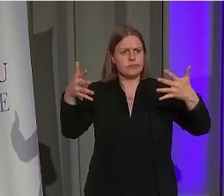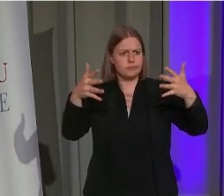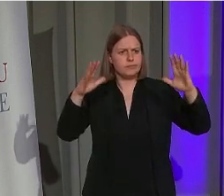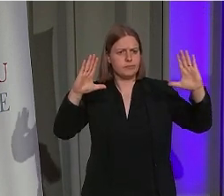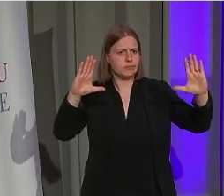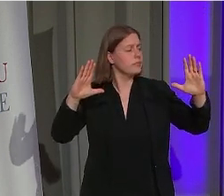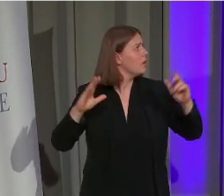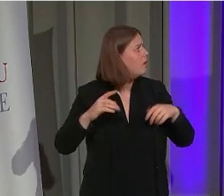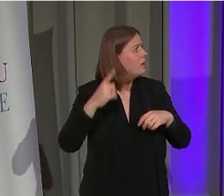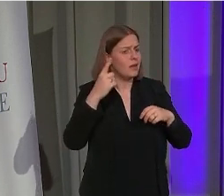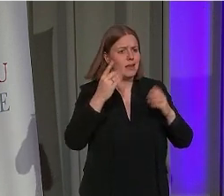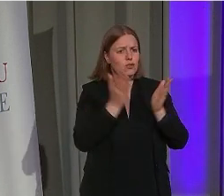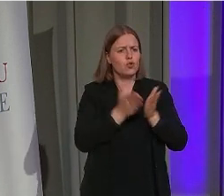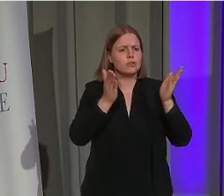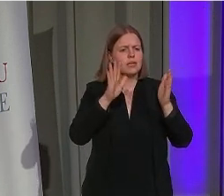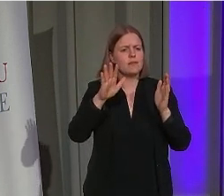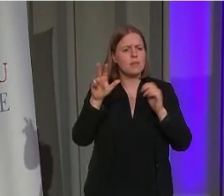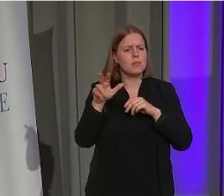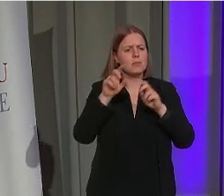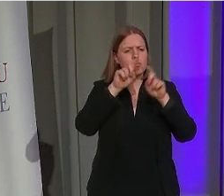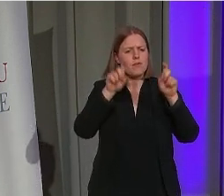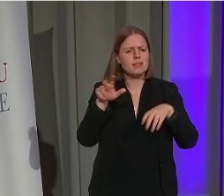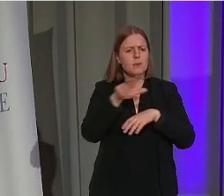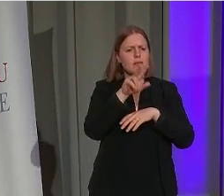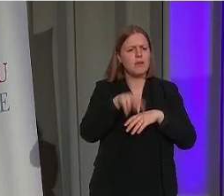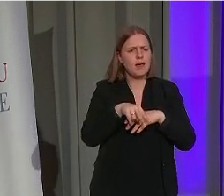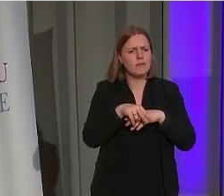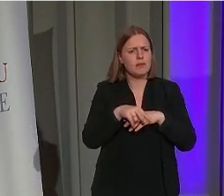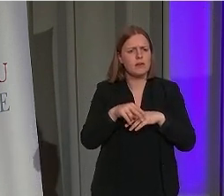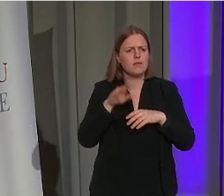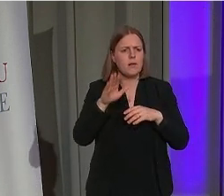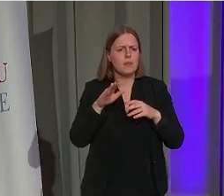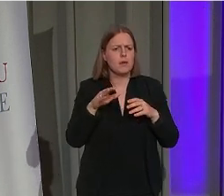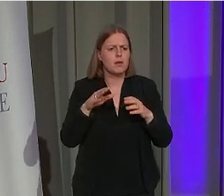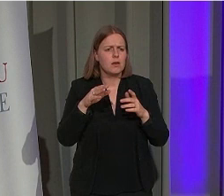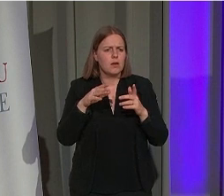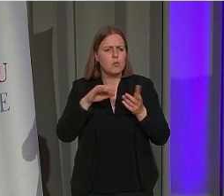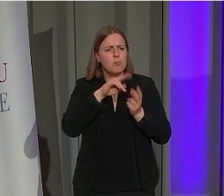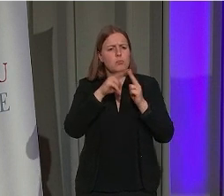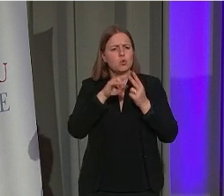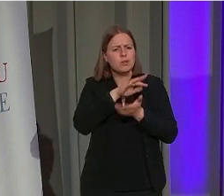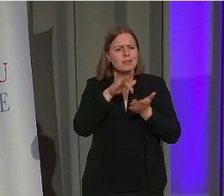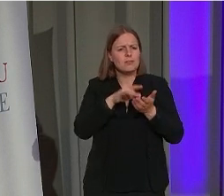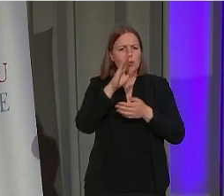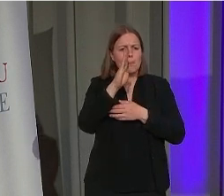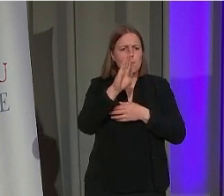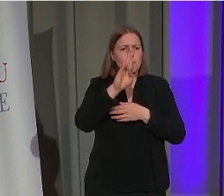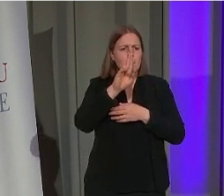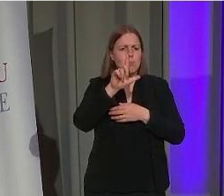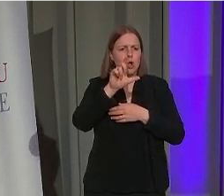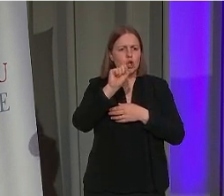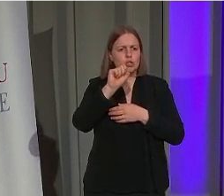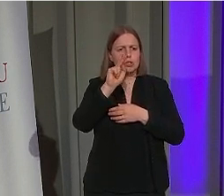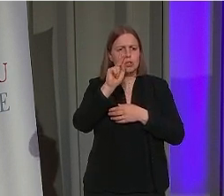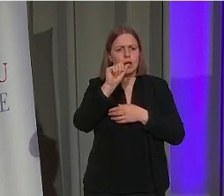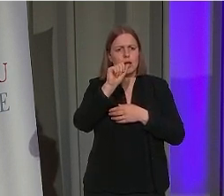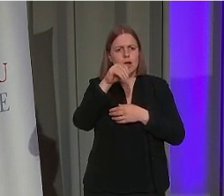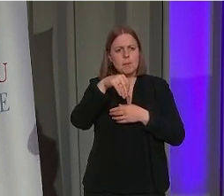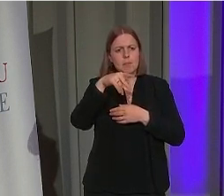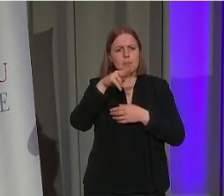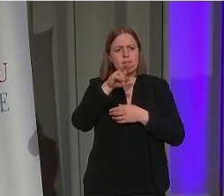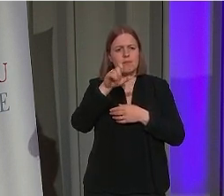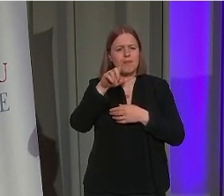see such an accessibility matrix. It's about the visitor center in Bulskampveld, the provincial